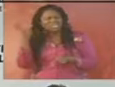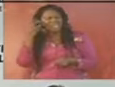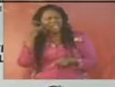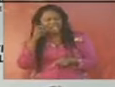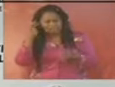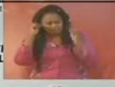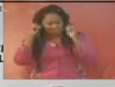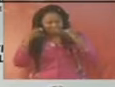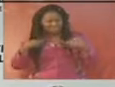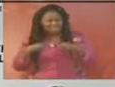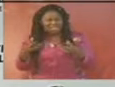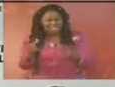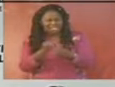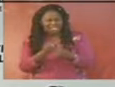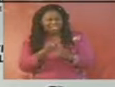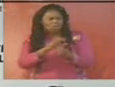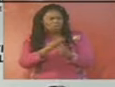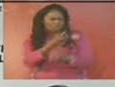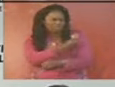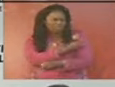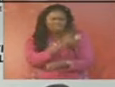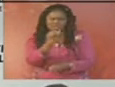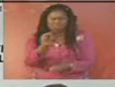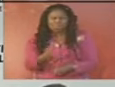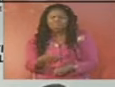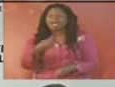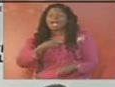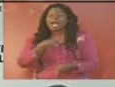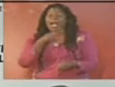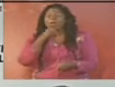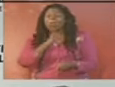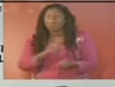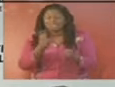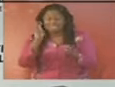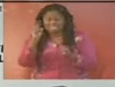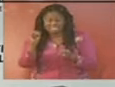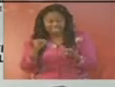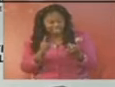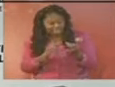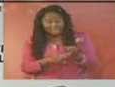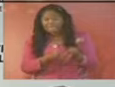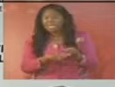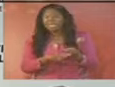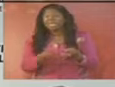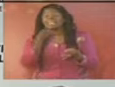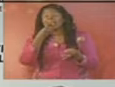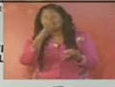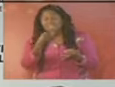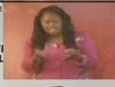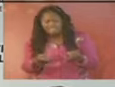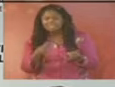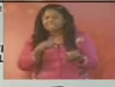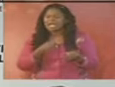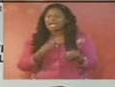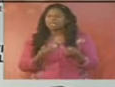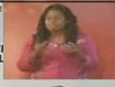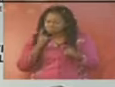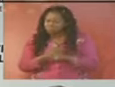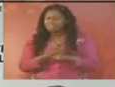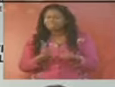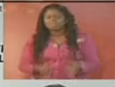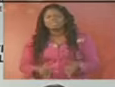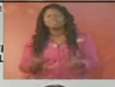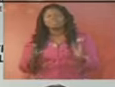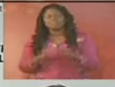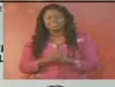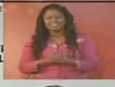strings. Thank you very much, media representatives. I now hand you over to the Honourable Minister. Thank you very much. And I